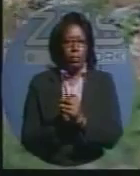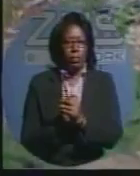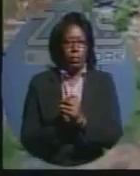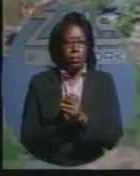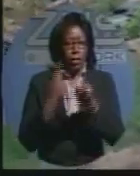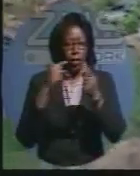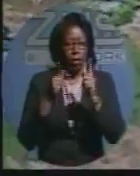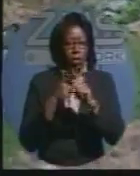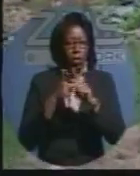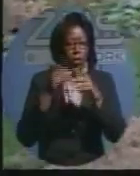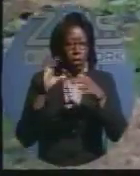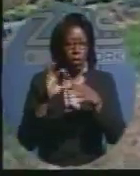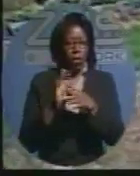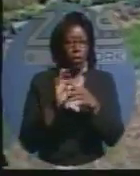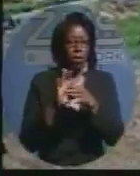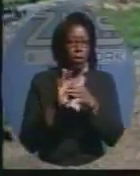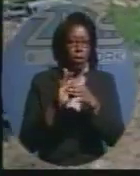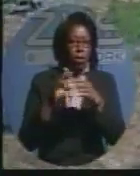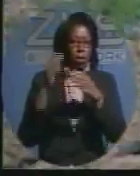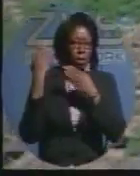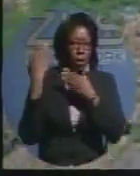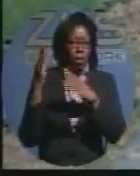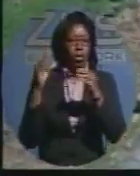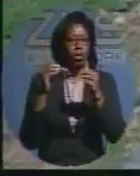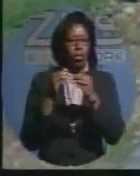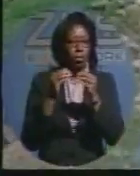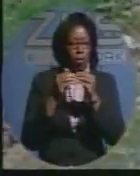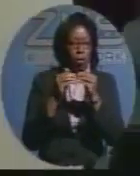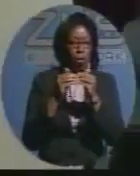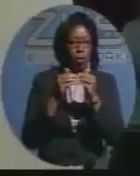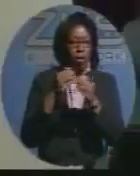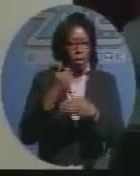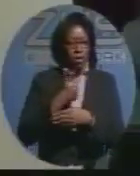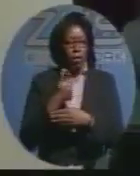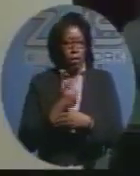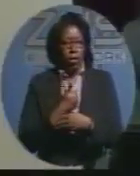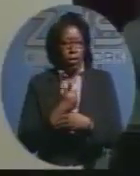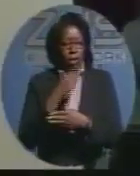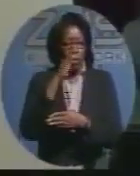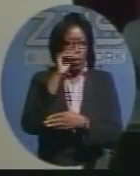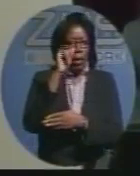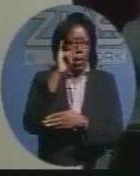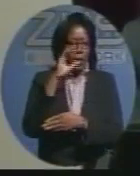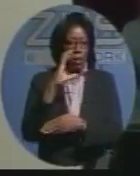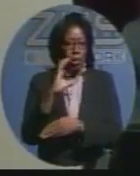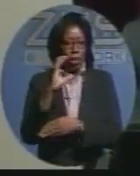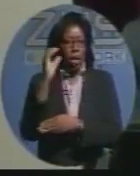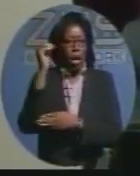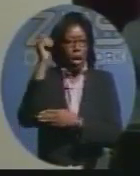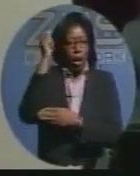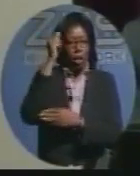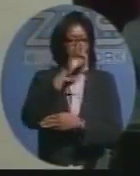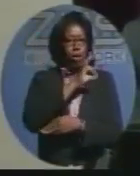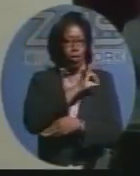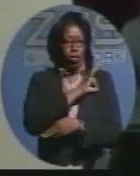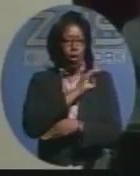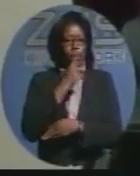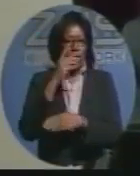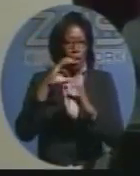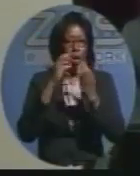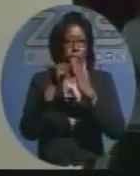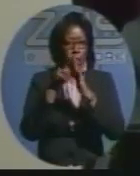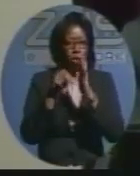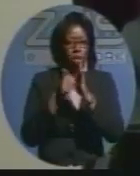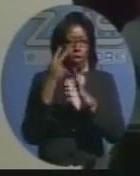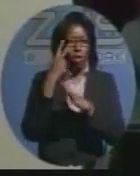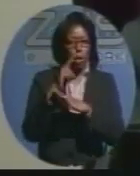an effort to make the Bahamas more self-sufficient and competitive in food production, BAIC Executive Chairman Arnold Forbes says the corporation is looking